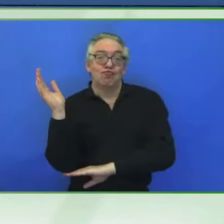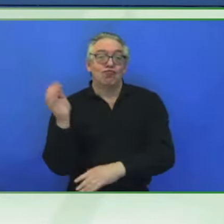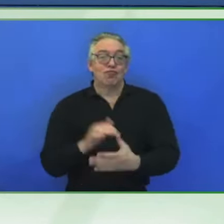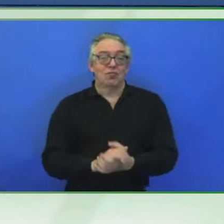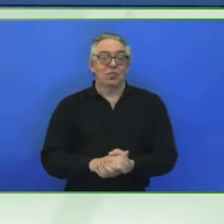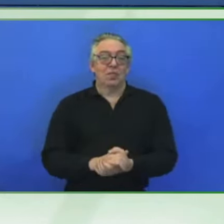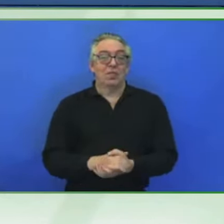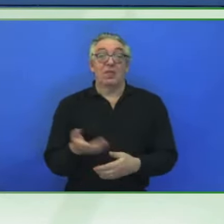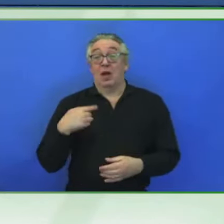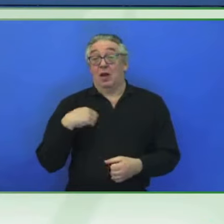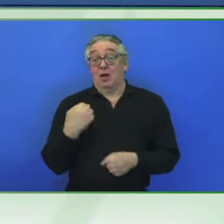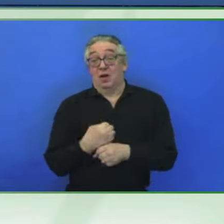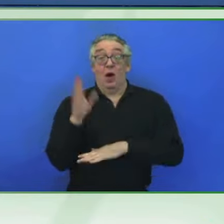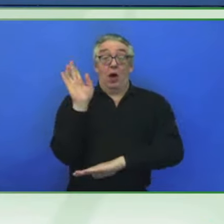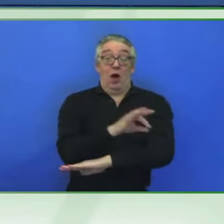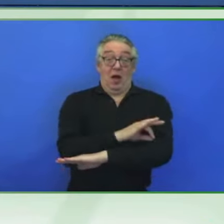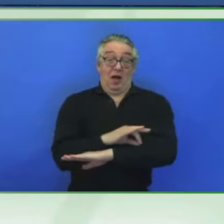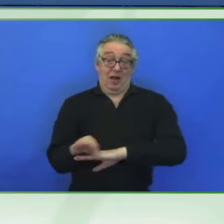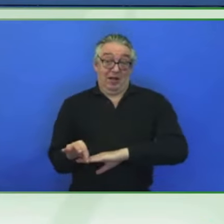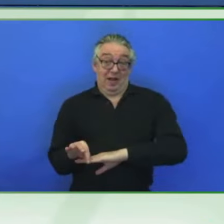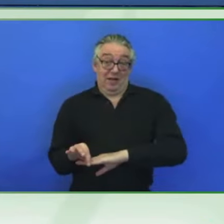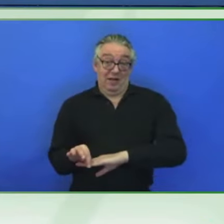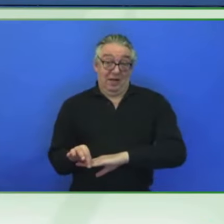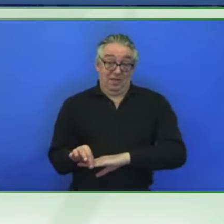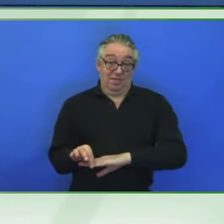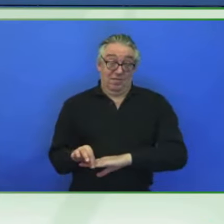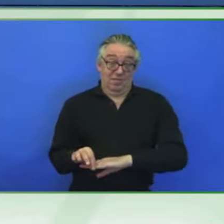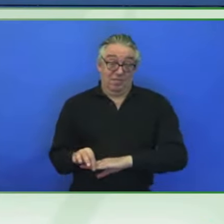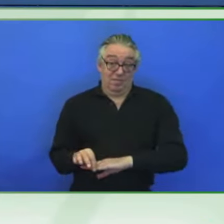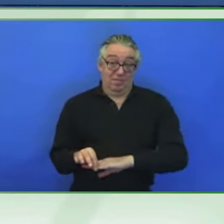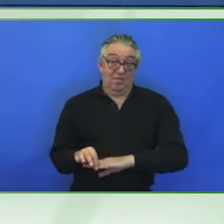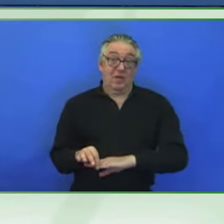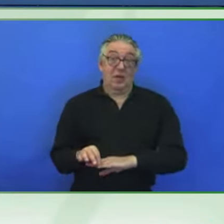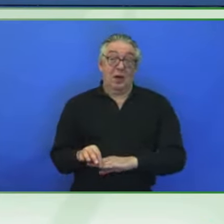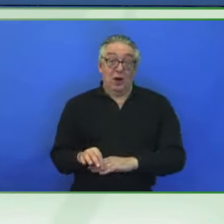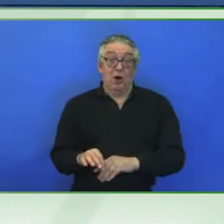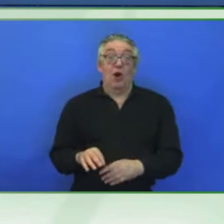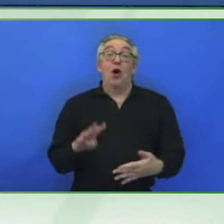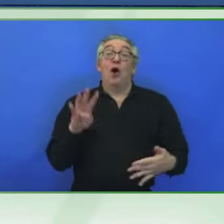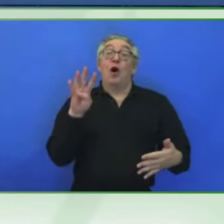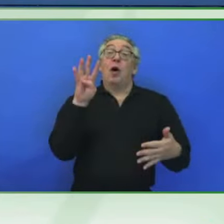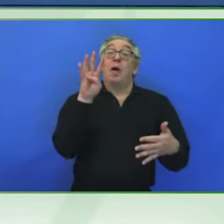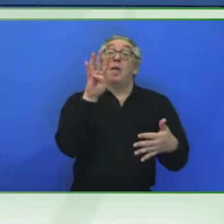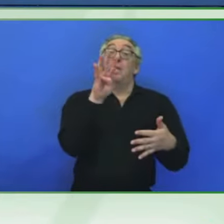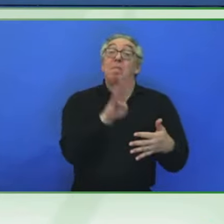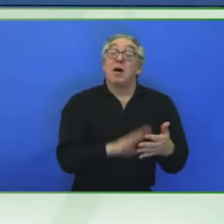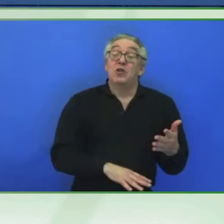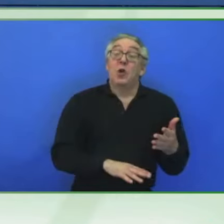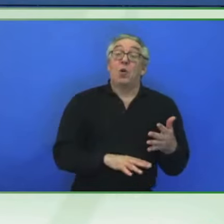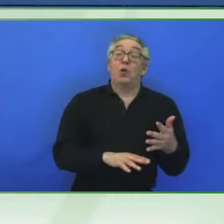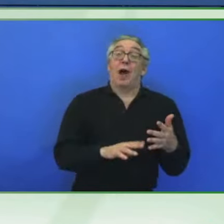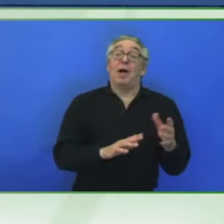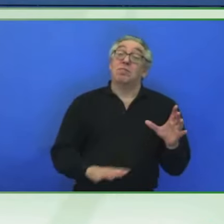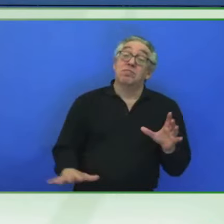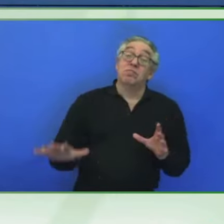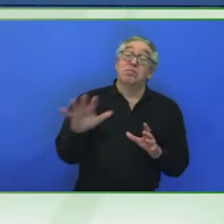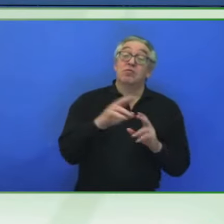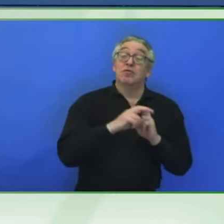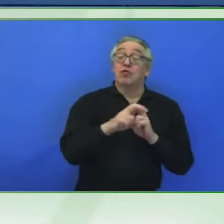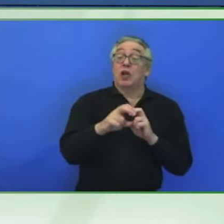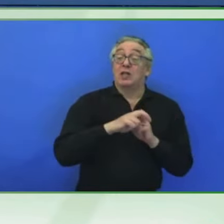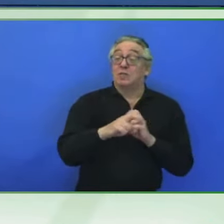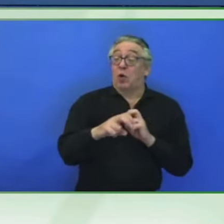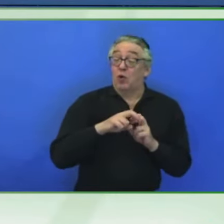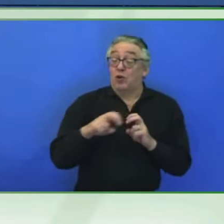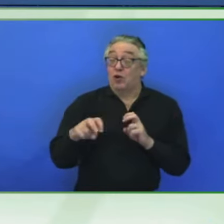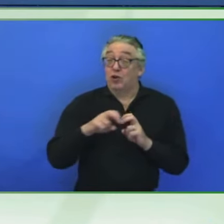Accessibility Department of Metropolitan Transport of Barcelona. TMB is a common name for